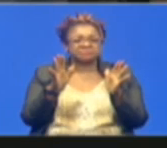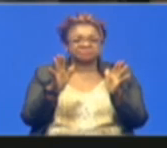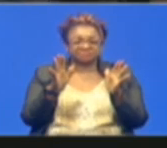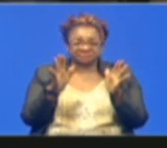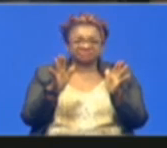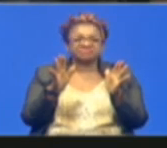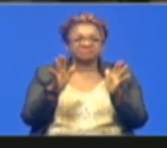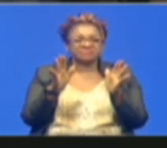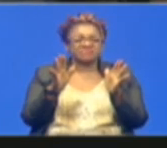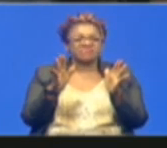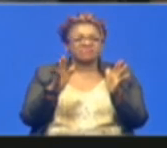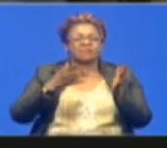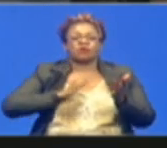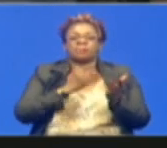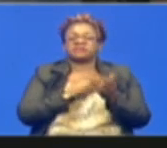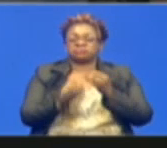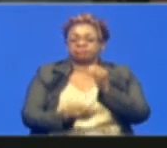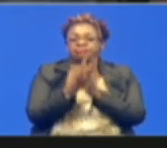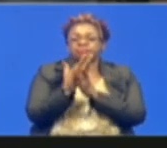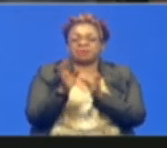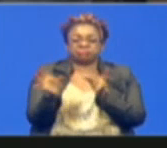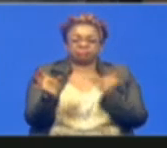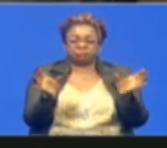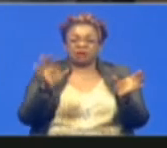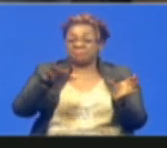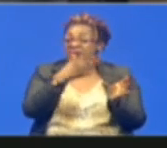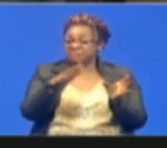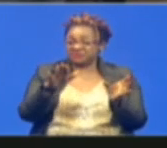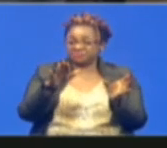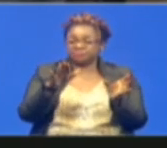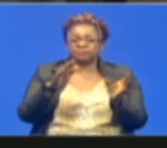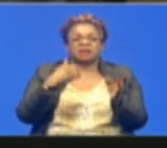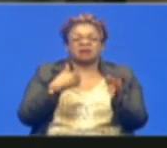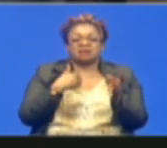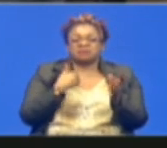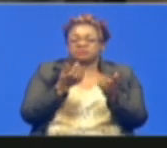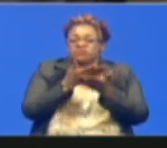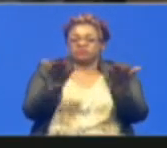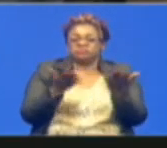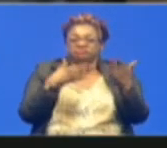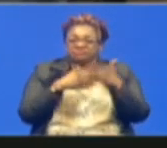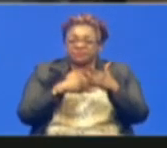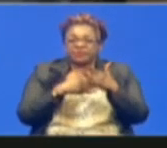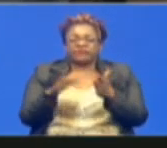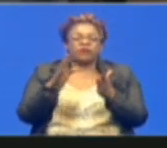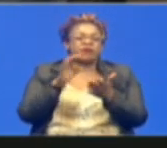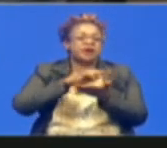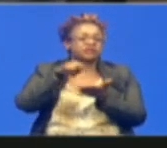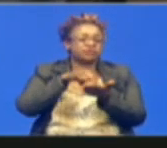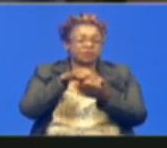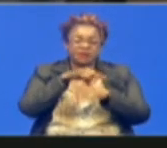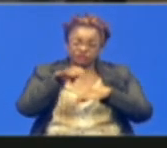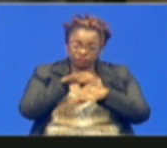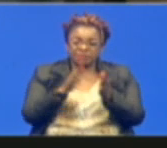The mediation committee is set up by both houses of parliament to unlock a stalemate over the division of revenue between the national government and